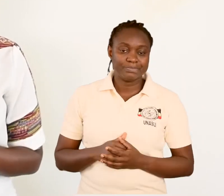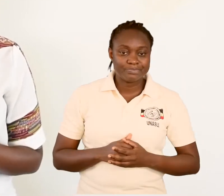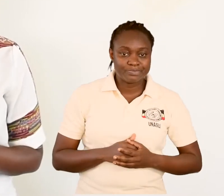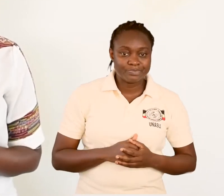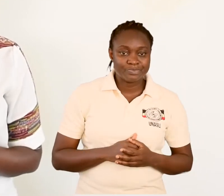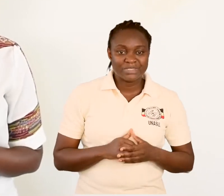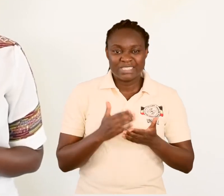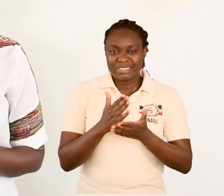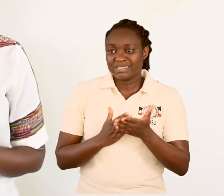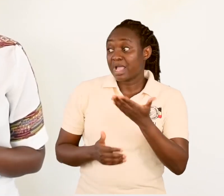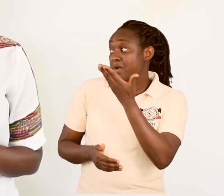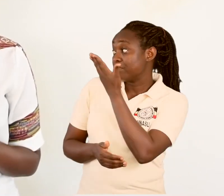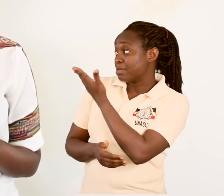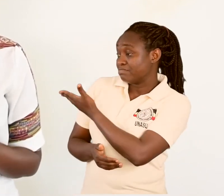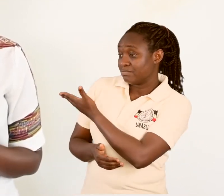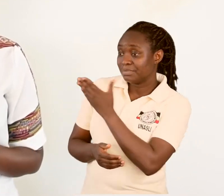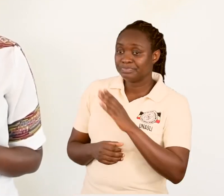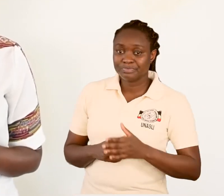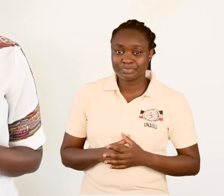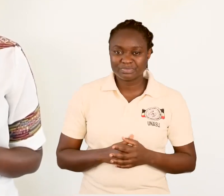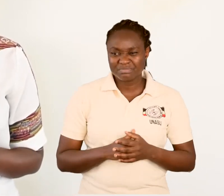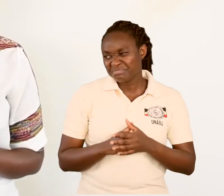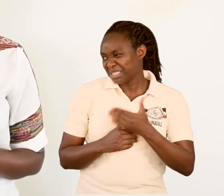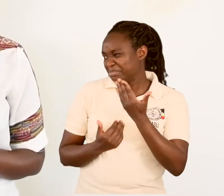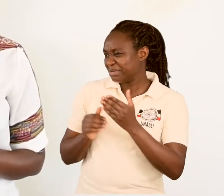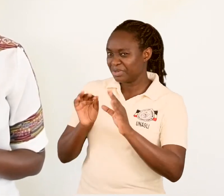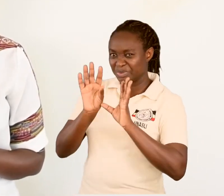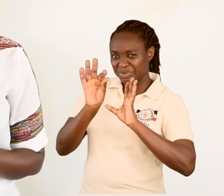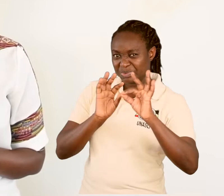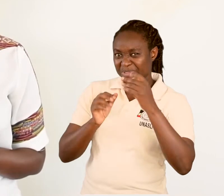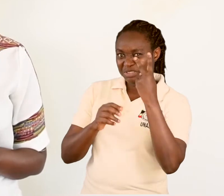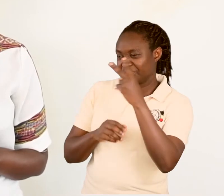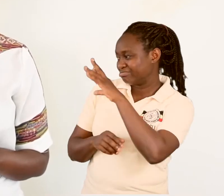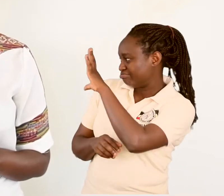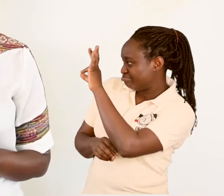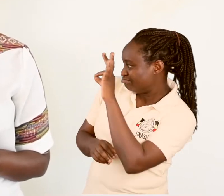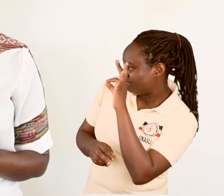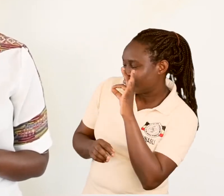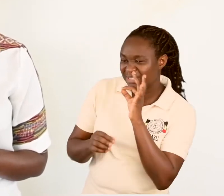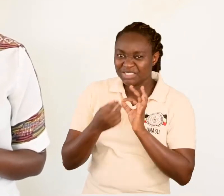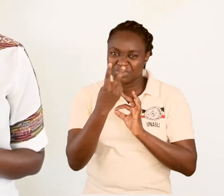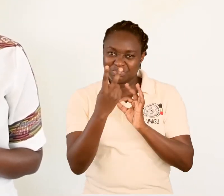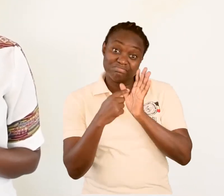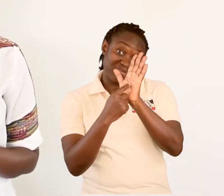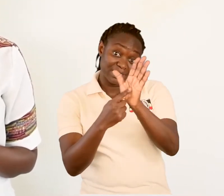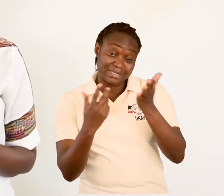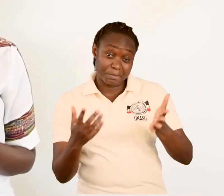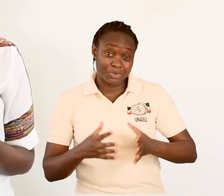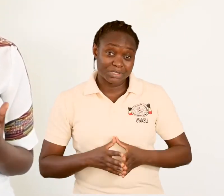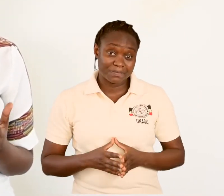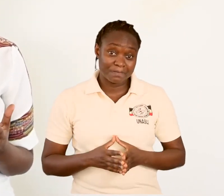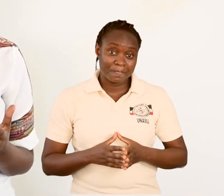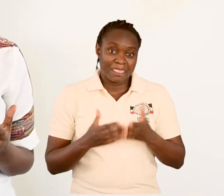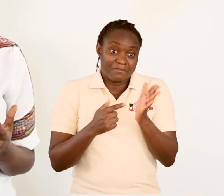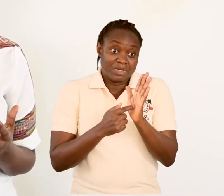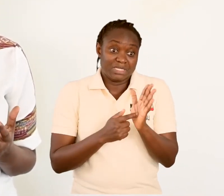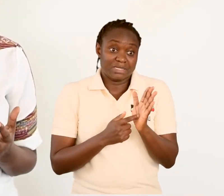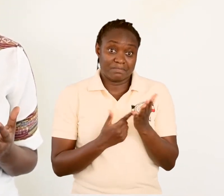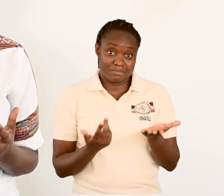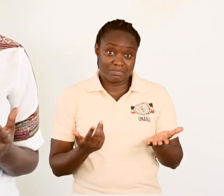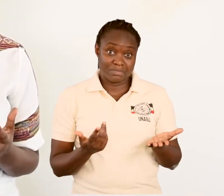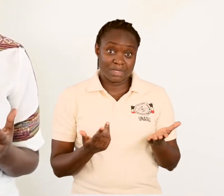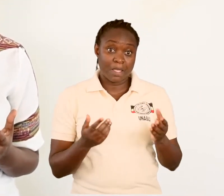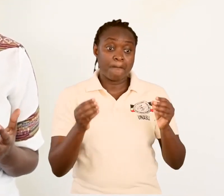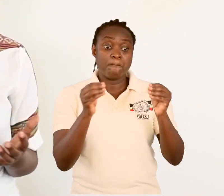board. I'll just pick out 2 examples. Under people, we have boys as a